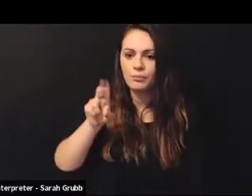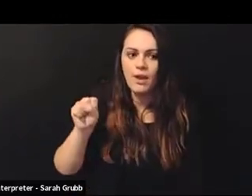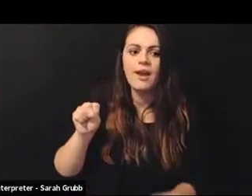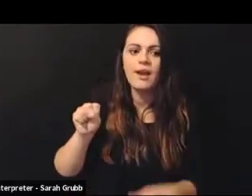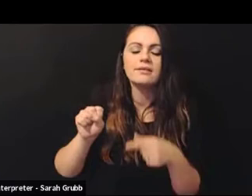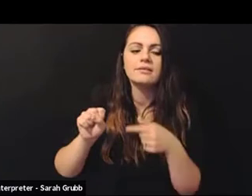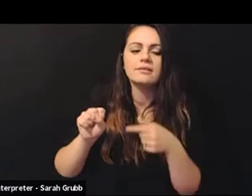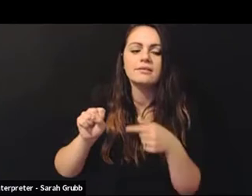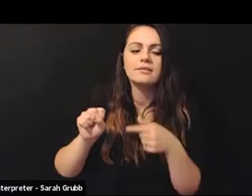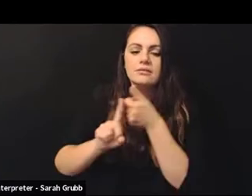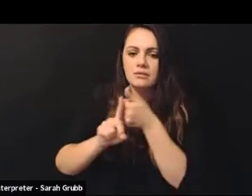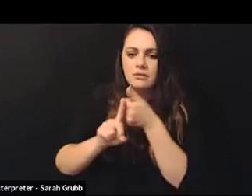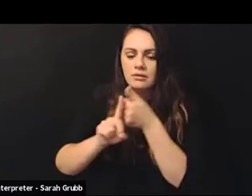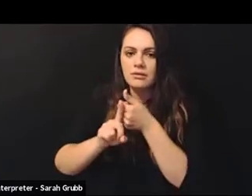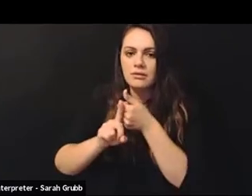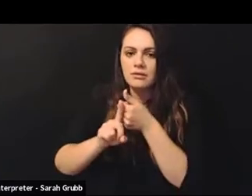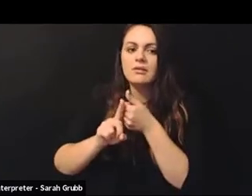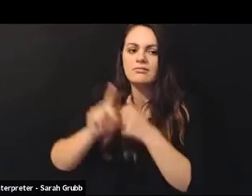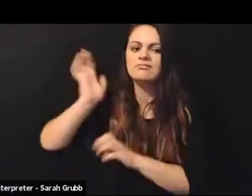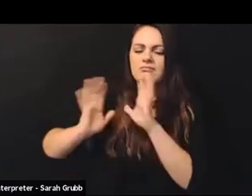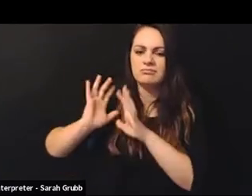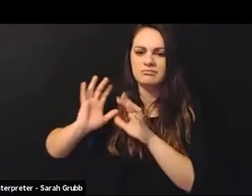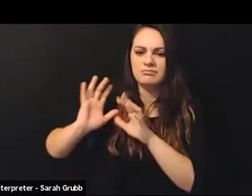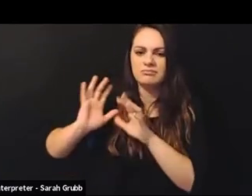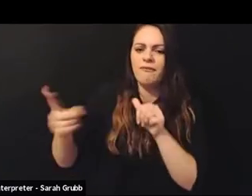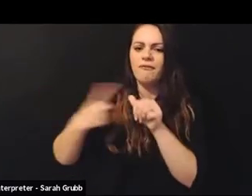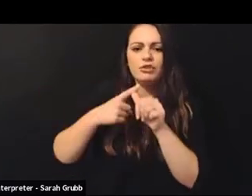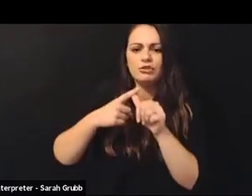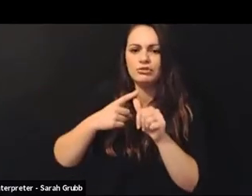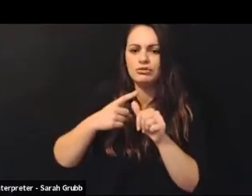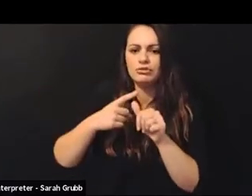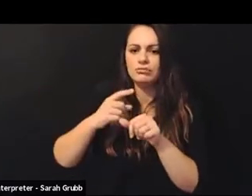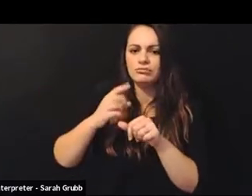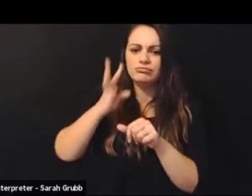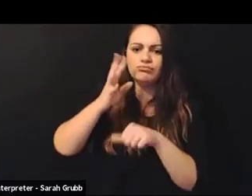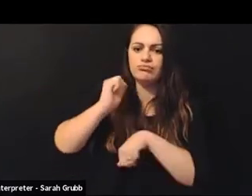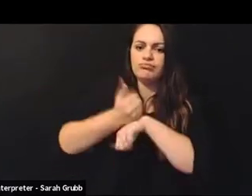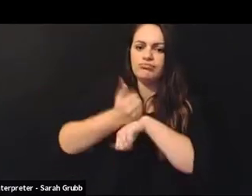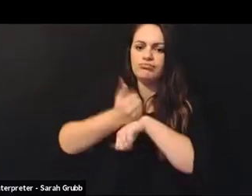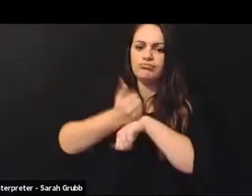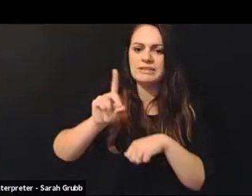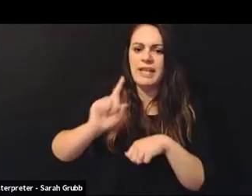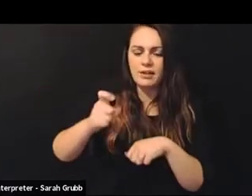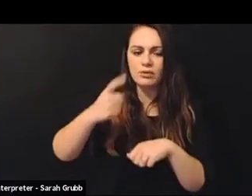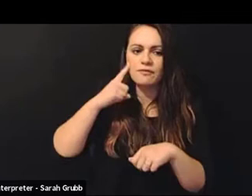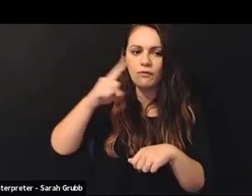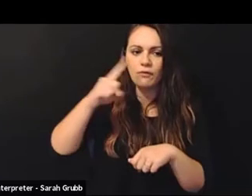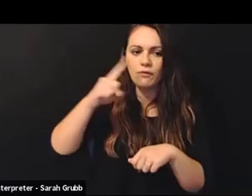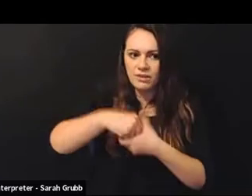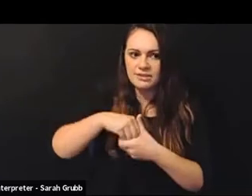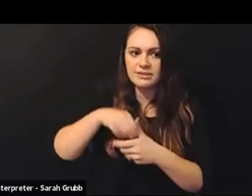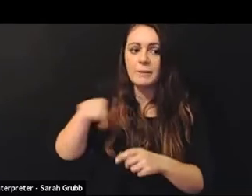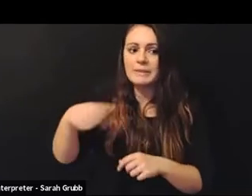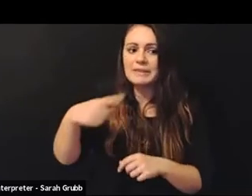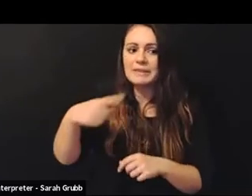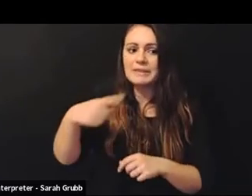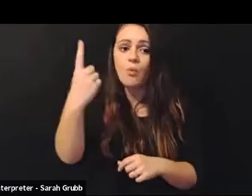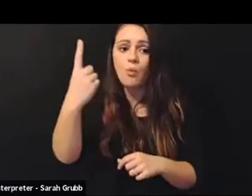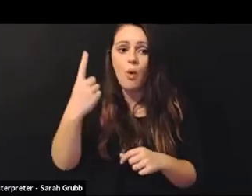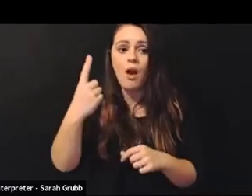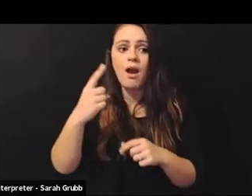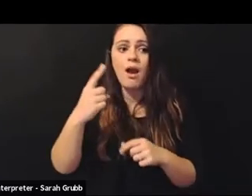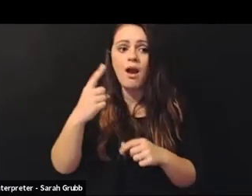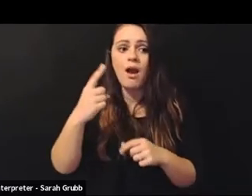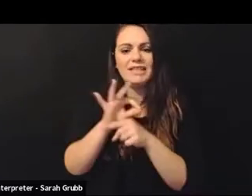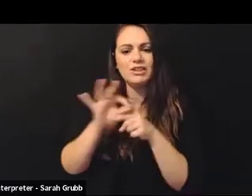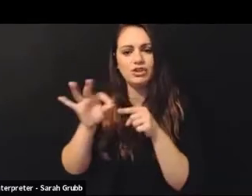diagnosed autism in people and kind of gave this name to it, said that a feature of it is this anxiously obsessive desire